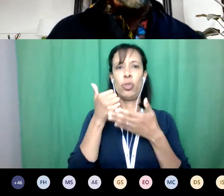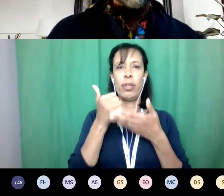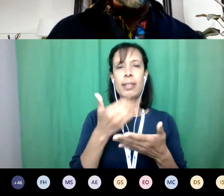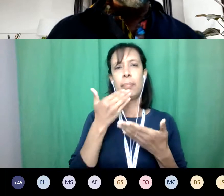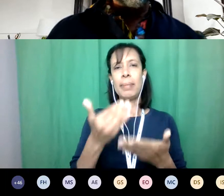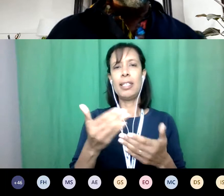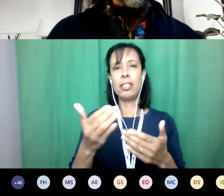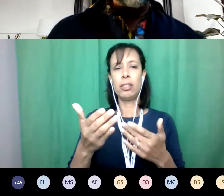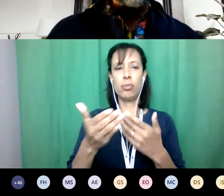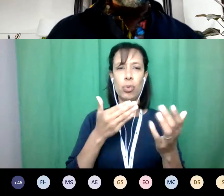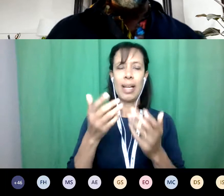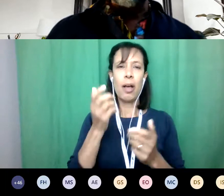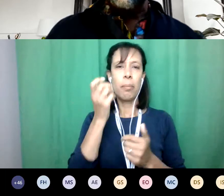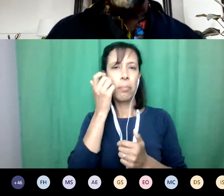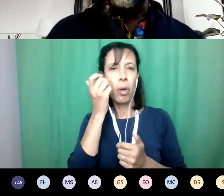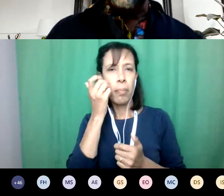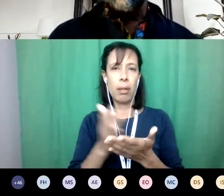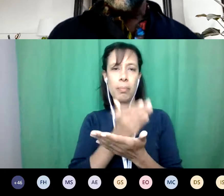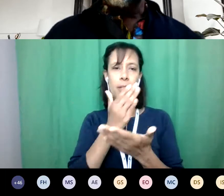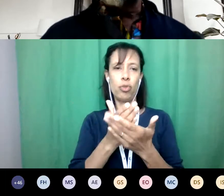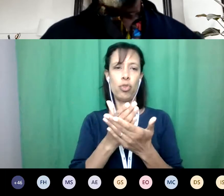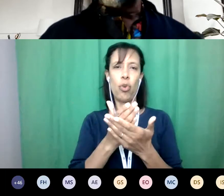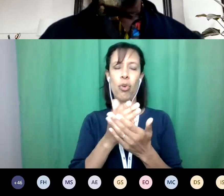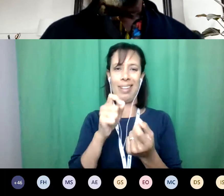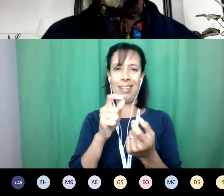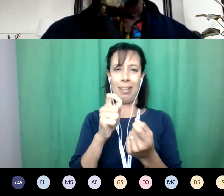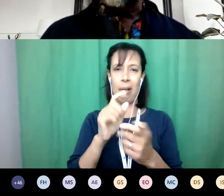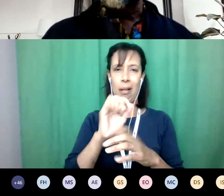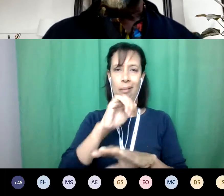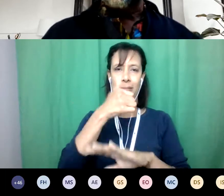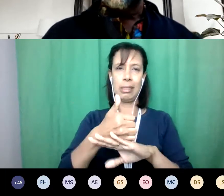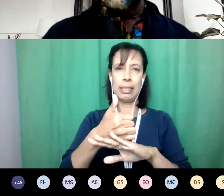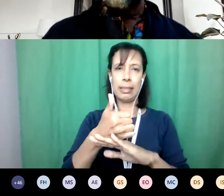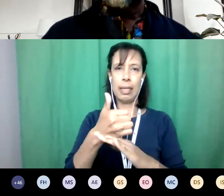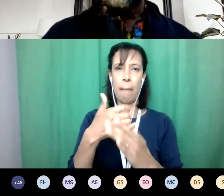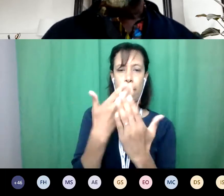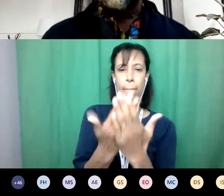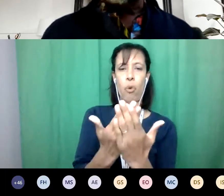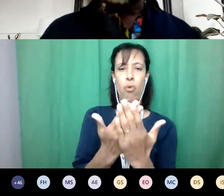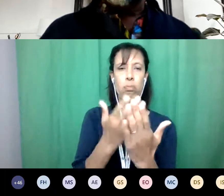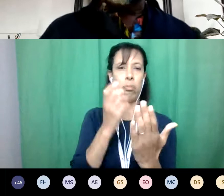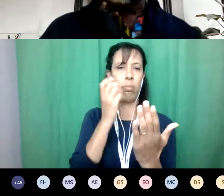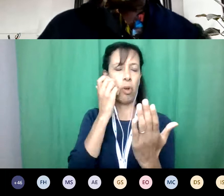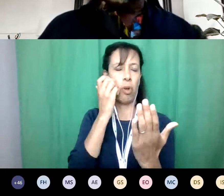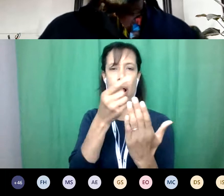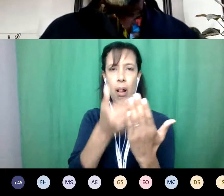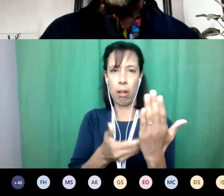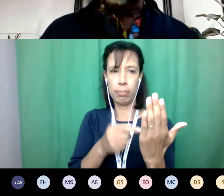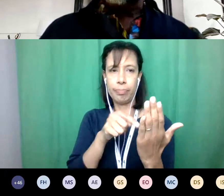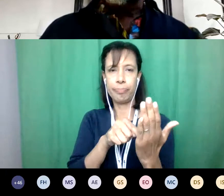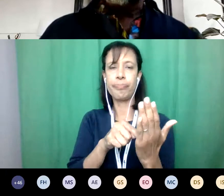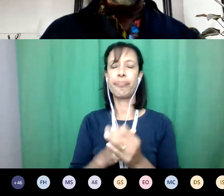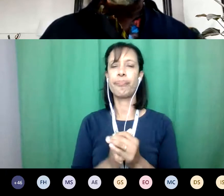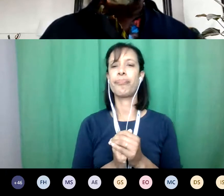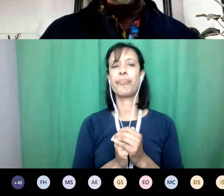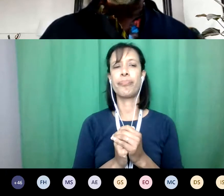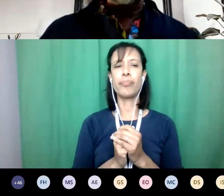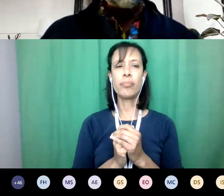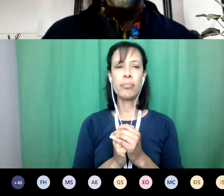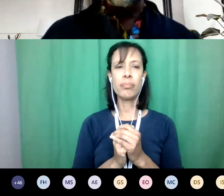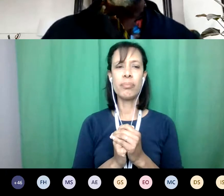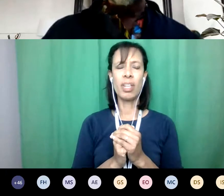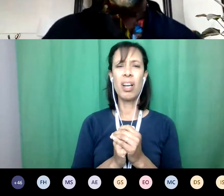out with support from IT, and I'll see if I can find some information about putting various email accounts onto your phone, but